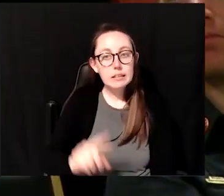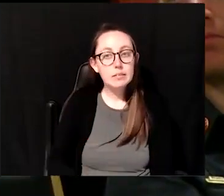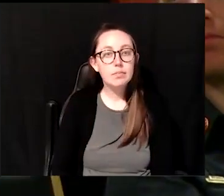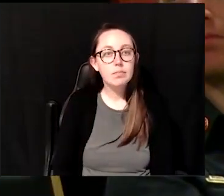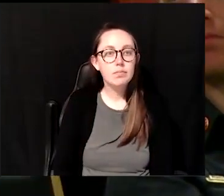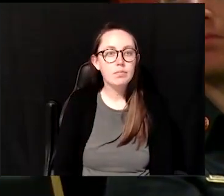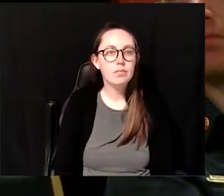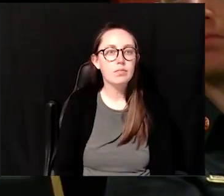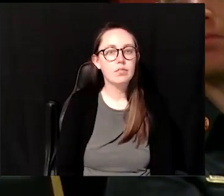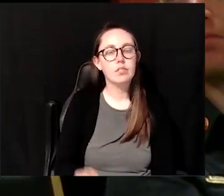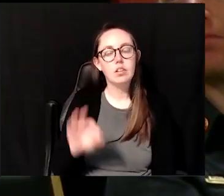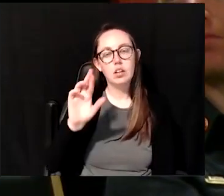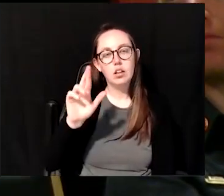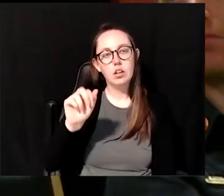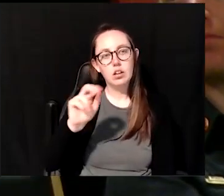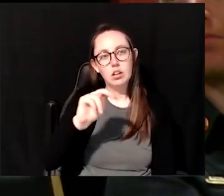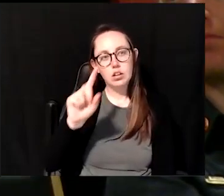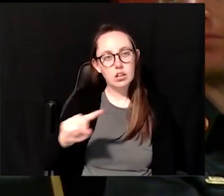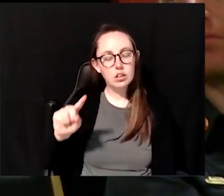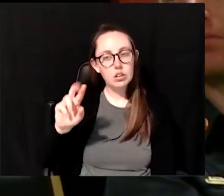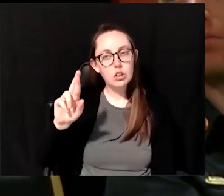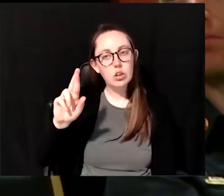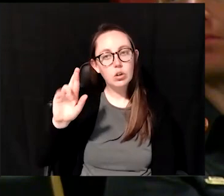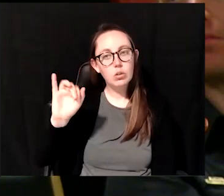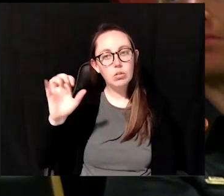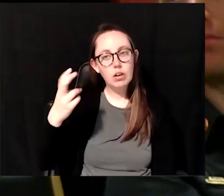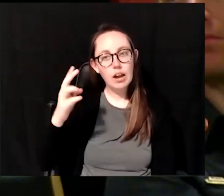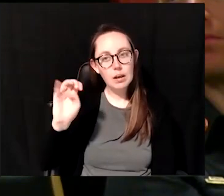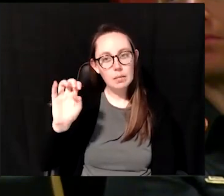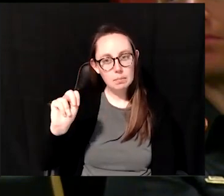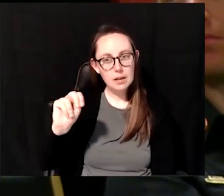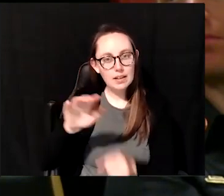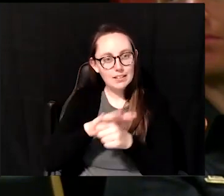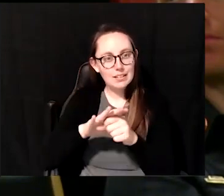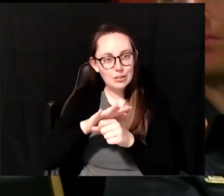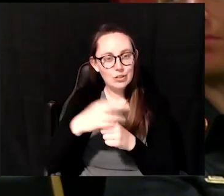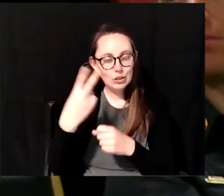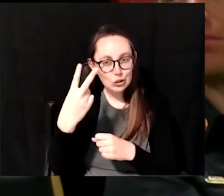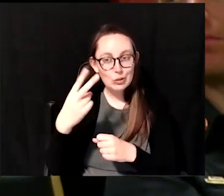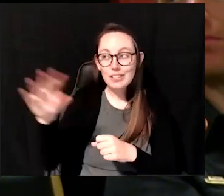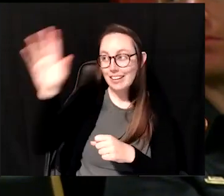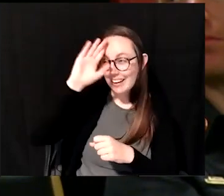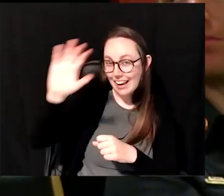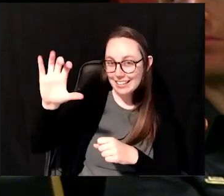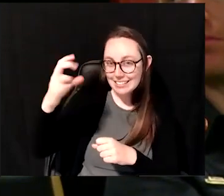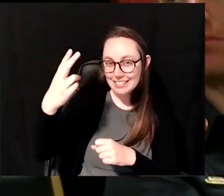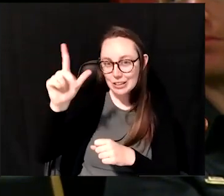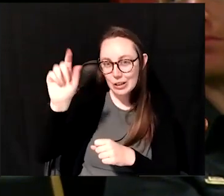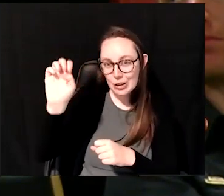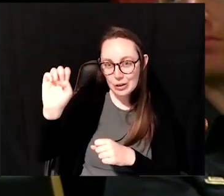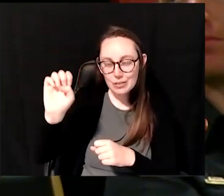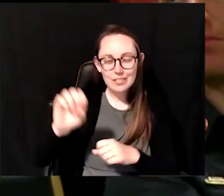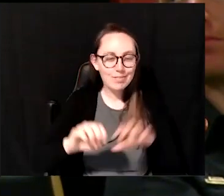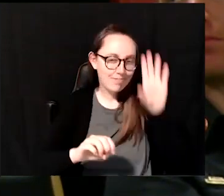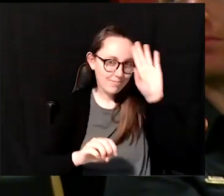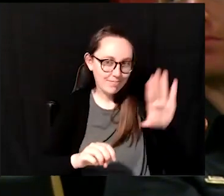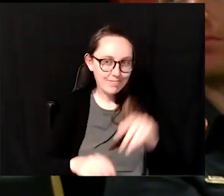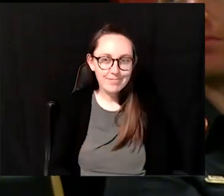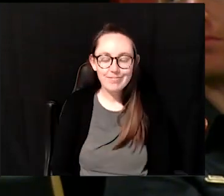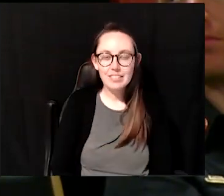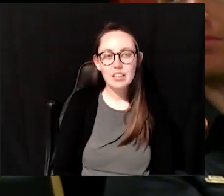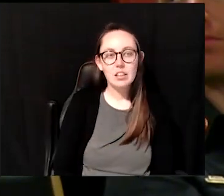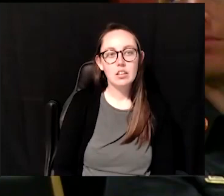bronze rocksman District Two um hi Chloe uh and uh I